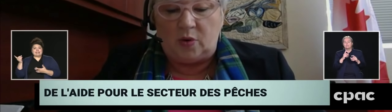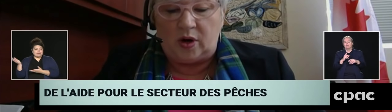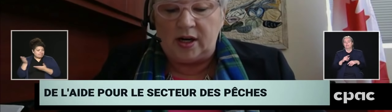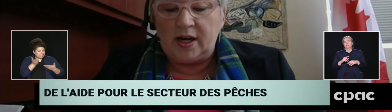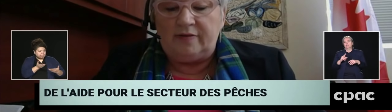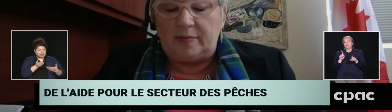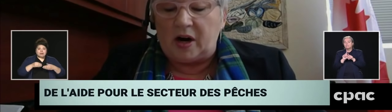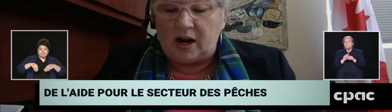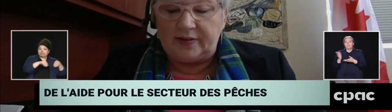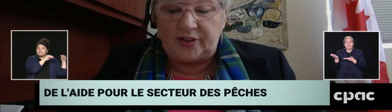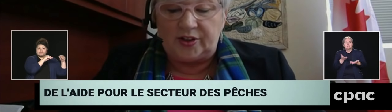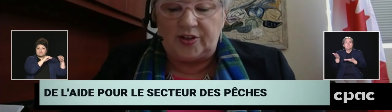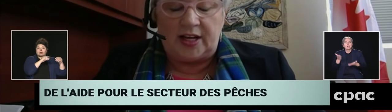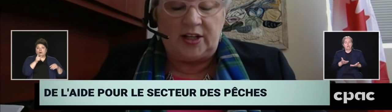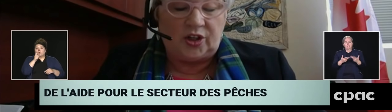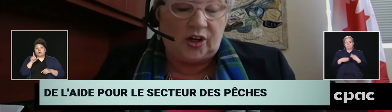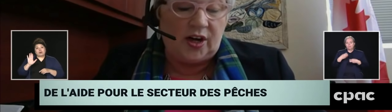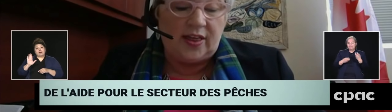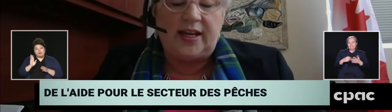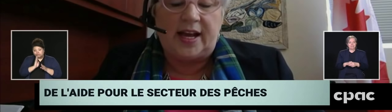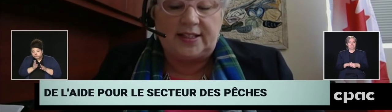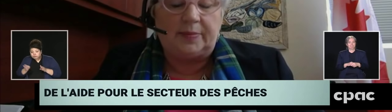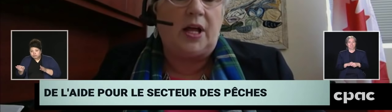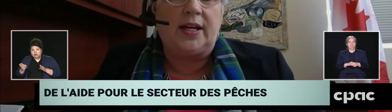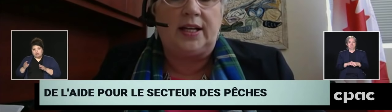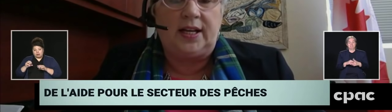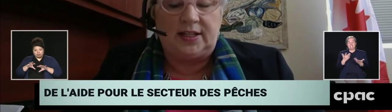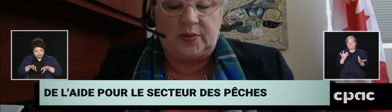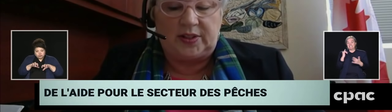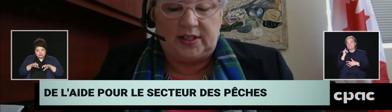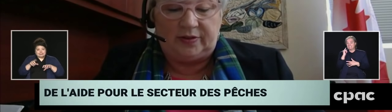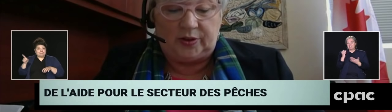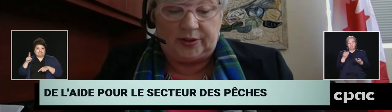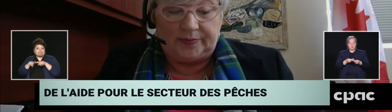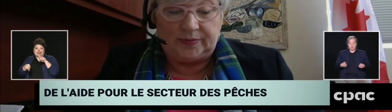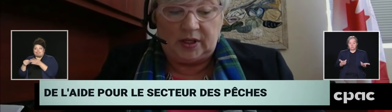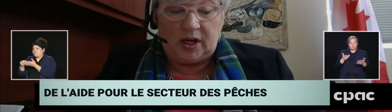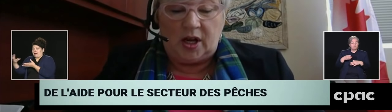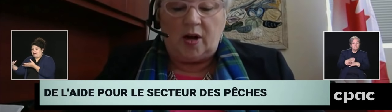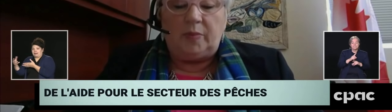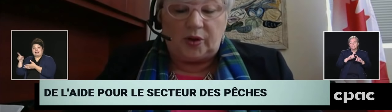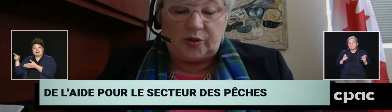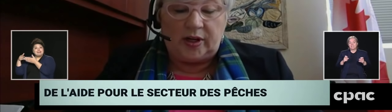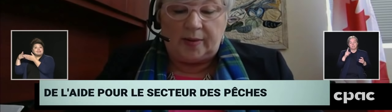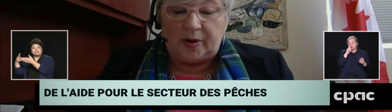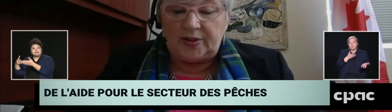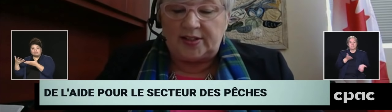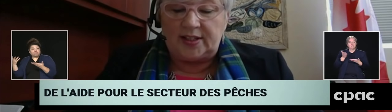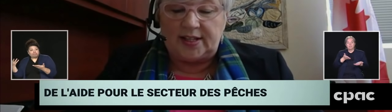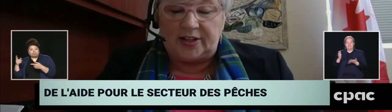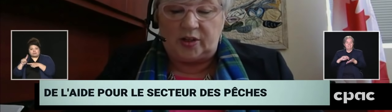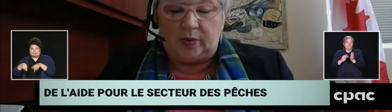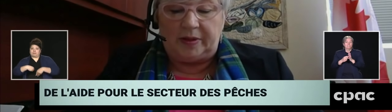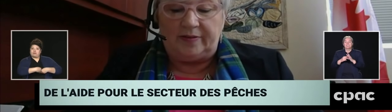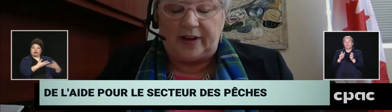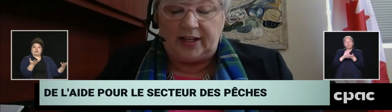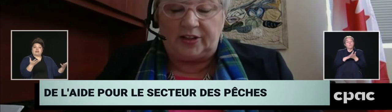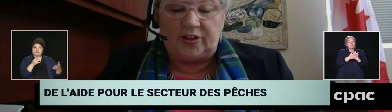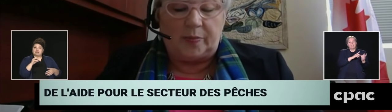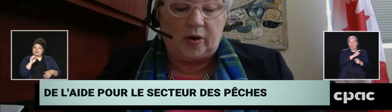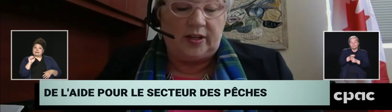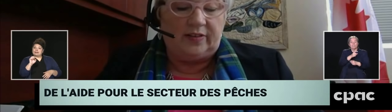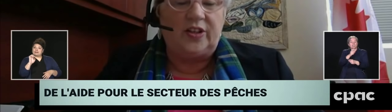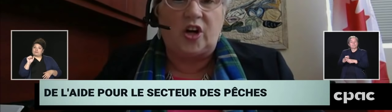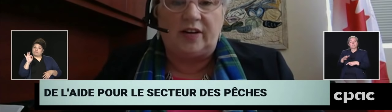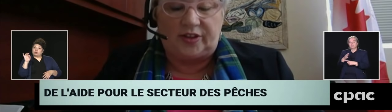buy more from our harvesters, and in turn, they can't supply Canadians with seafood. Bolstering our processing sector will be vital